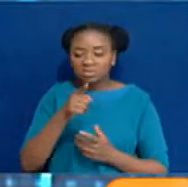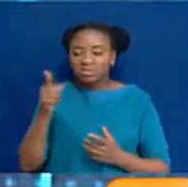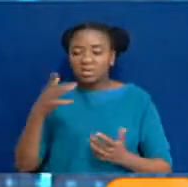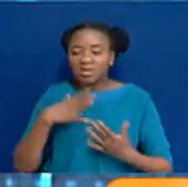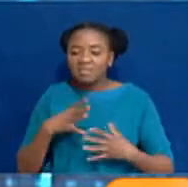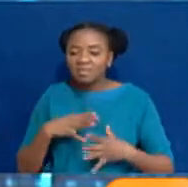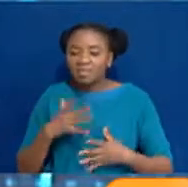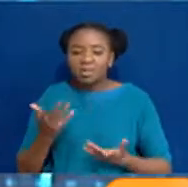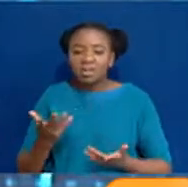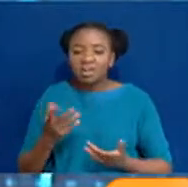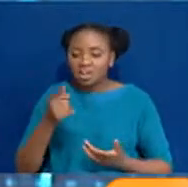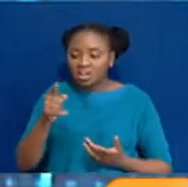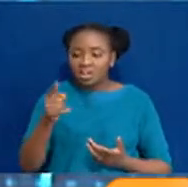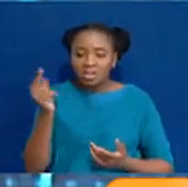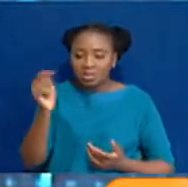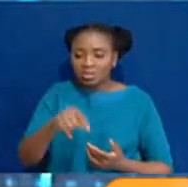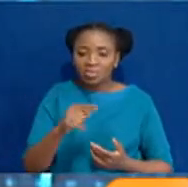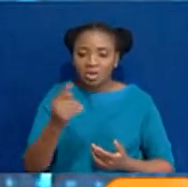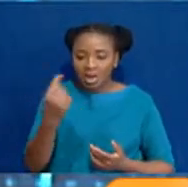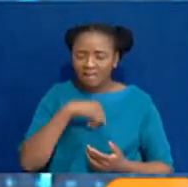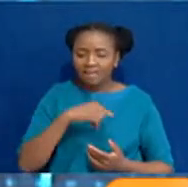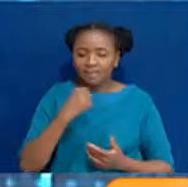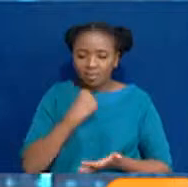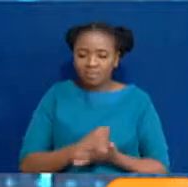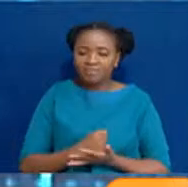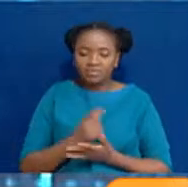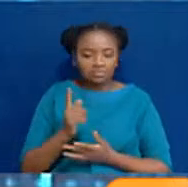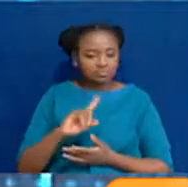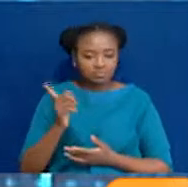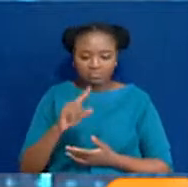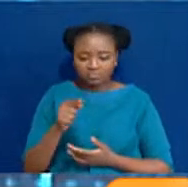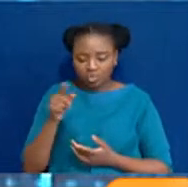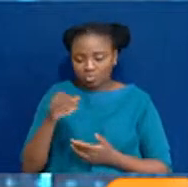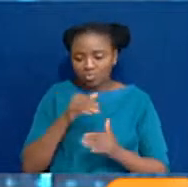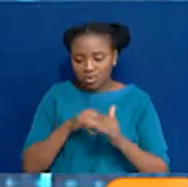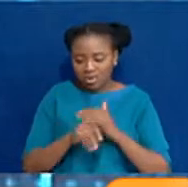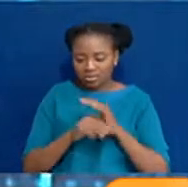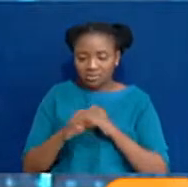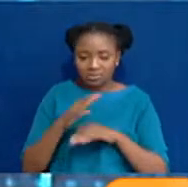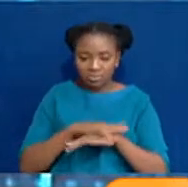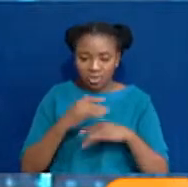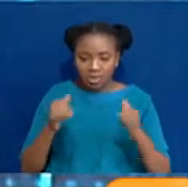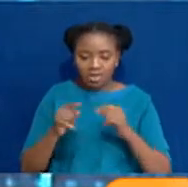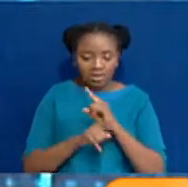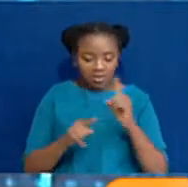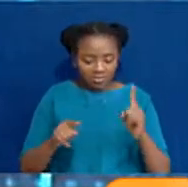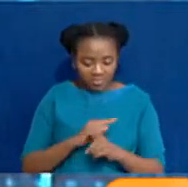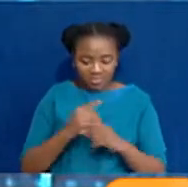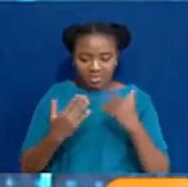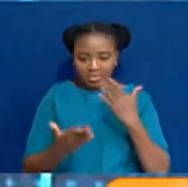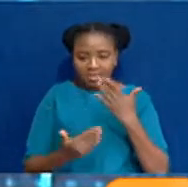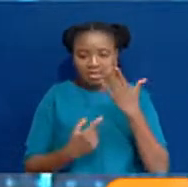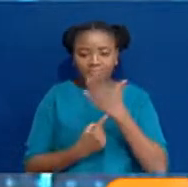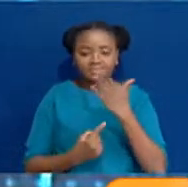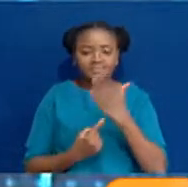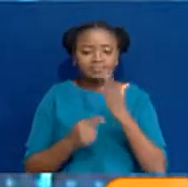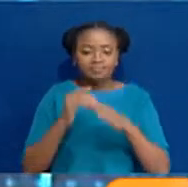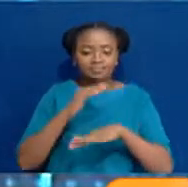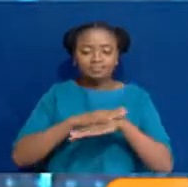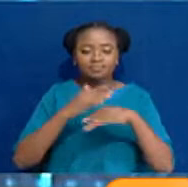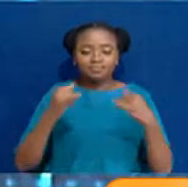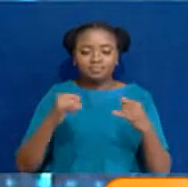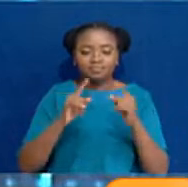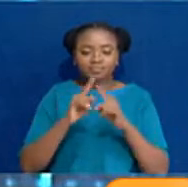public to physically visit government offices to consume those services. We are digitalizing the services. We are pursuing a digital